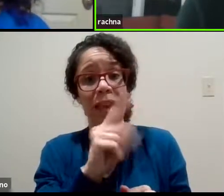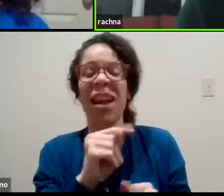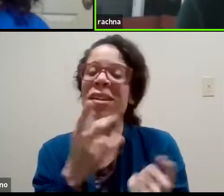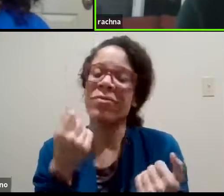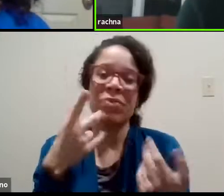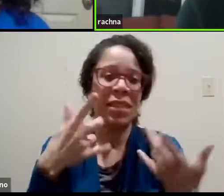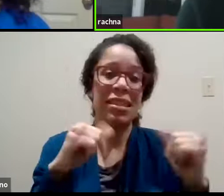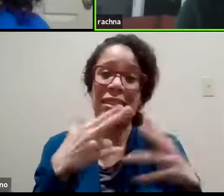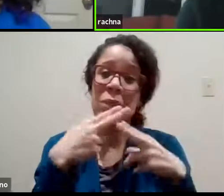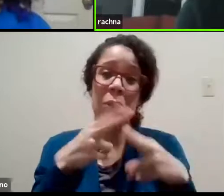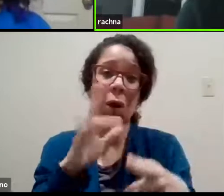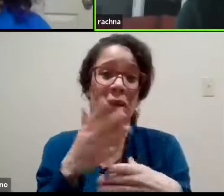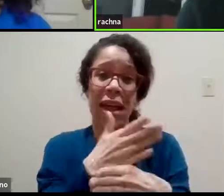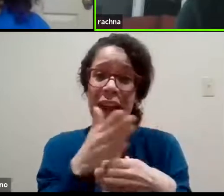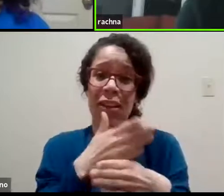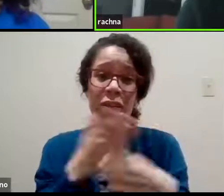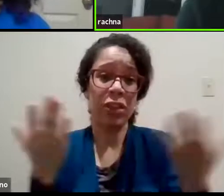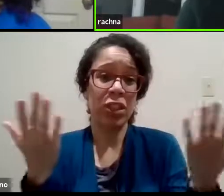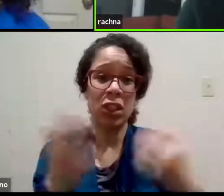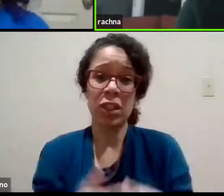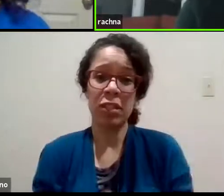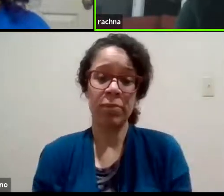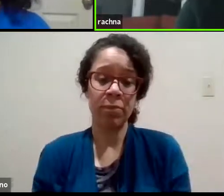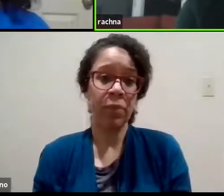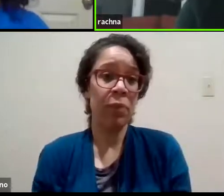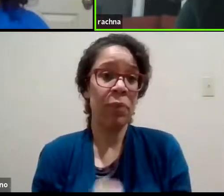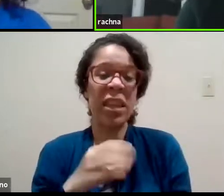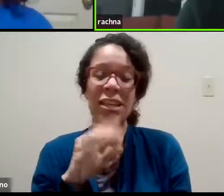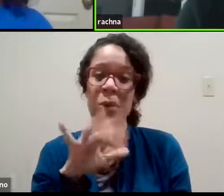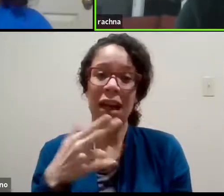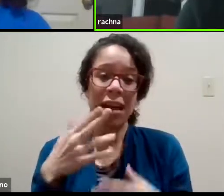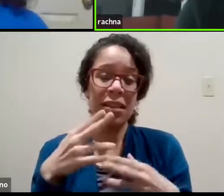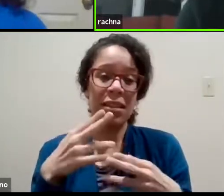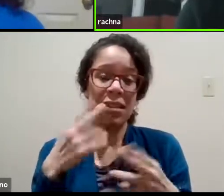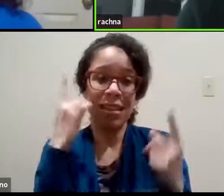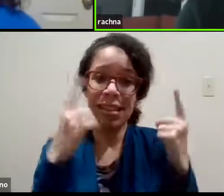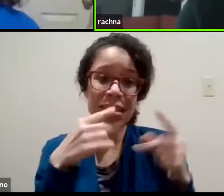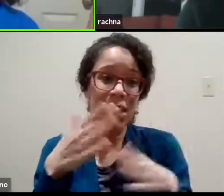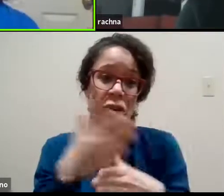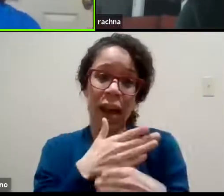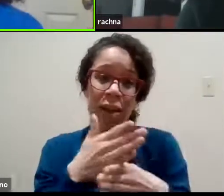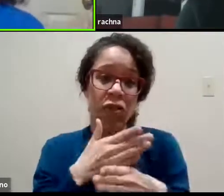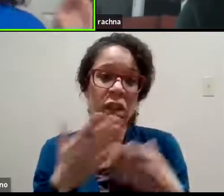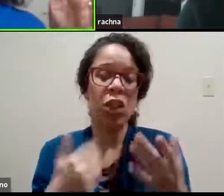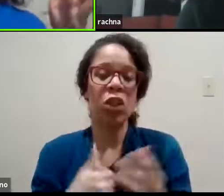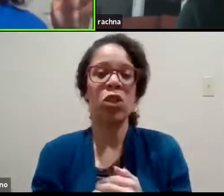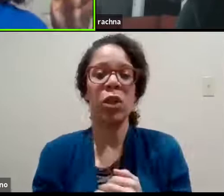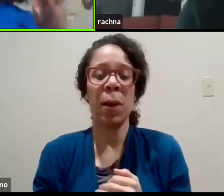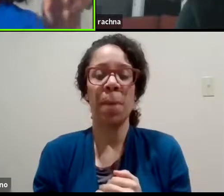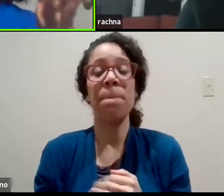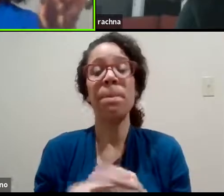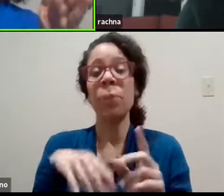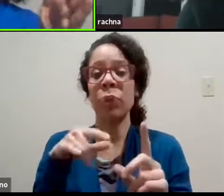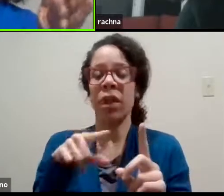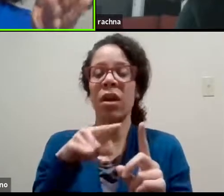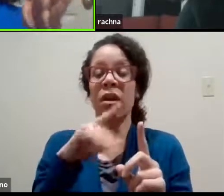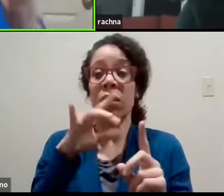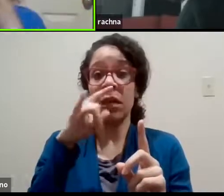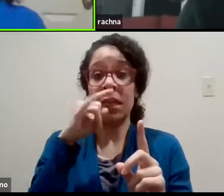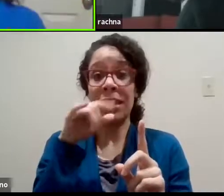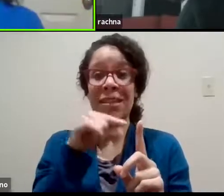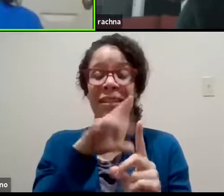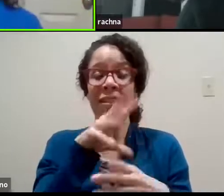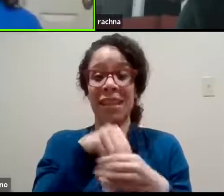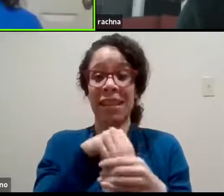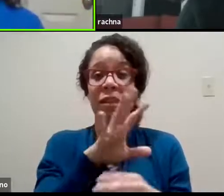considered the average range. So, that's considered average. And so, a child who's in the 25th percentile,